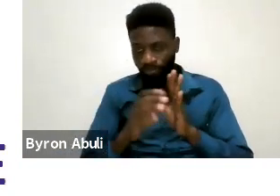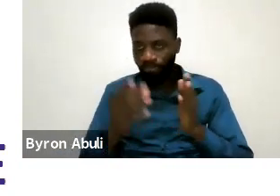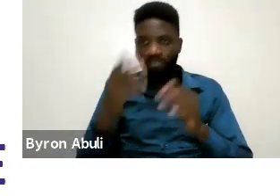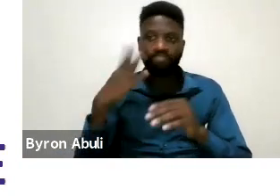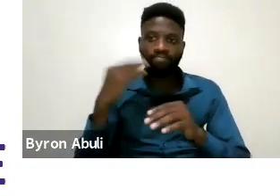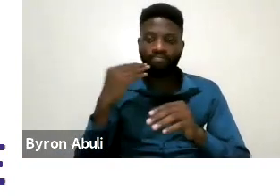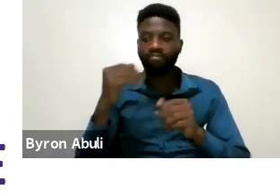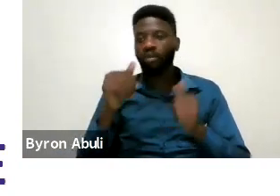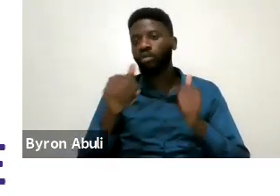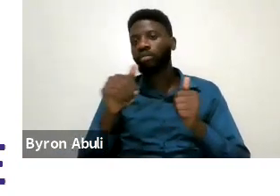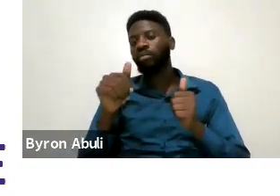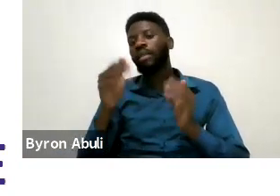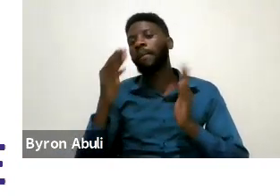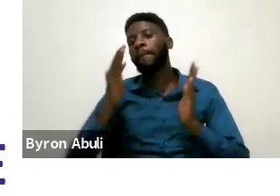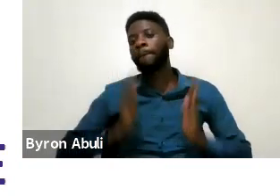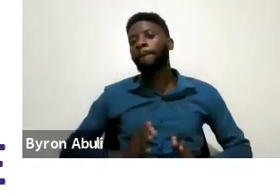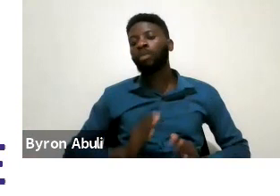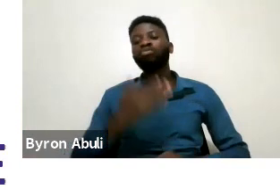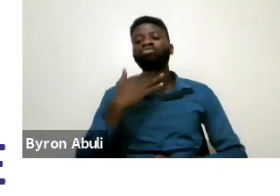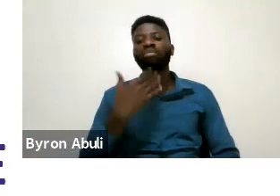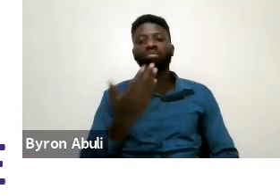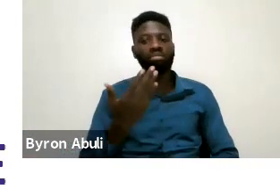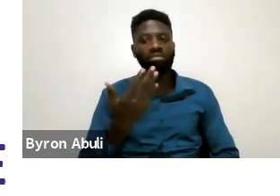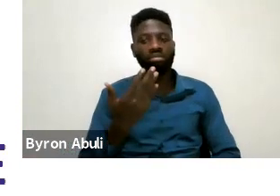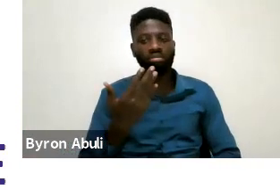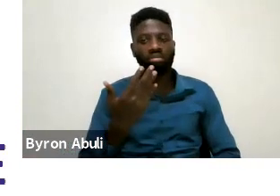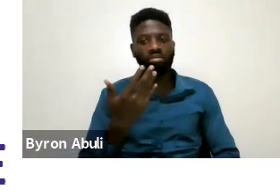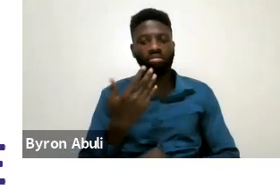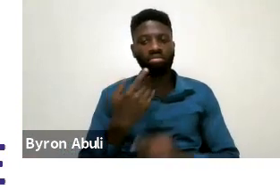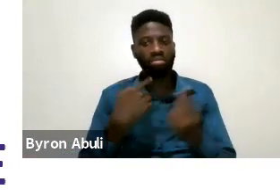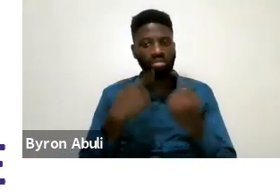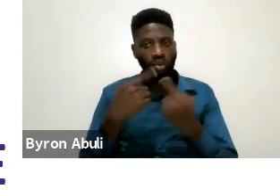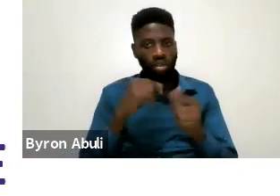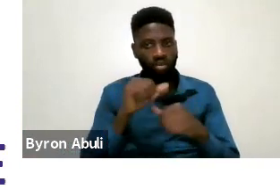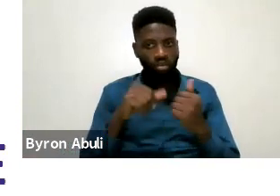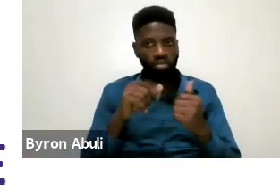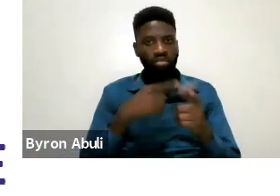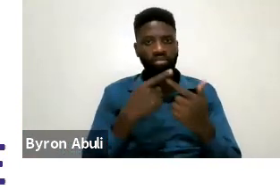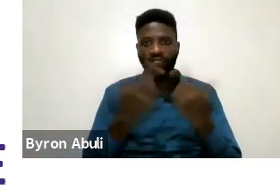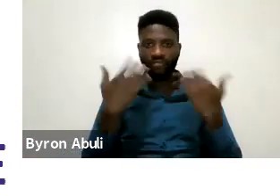somebody wants to make before we can wrap this up?